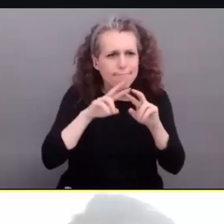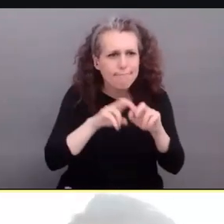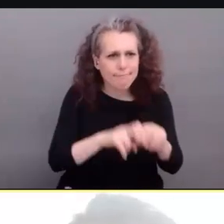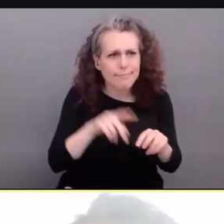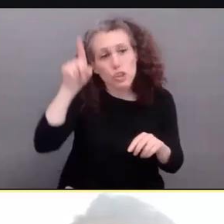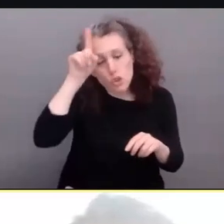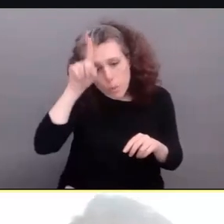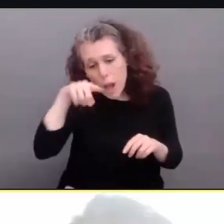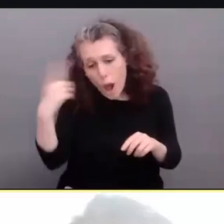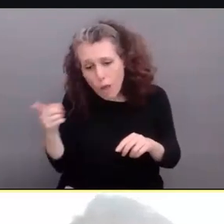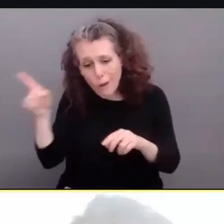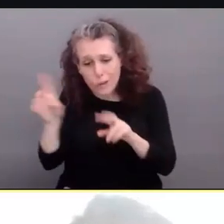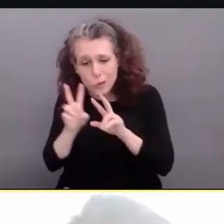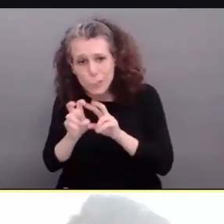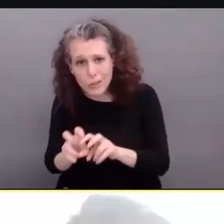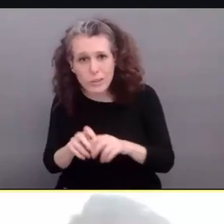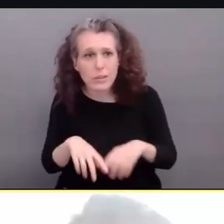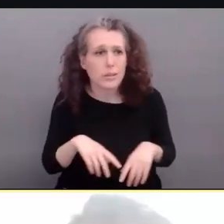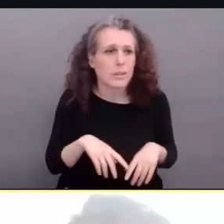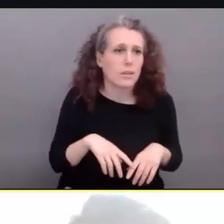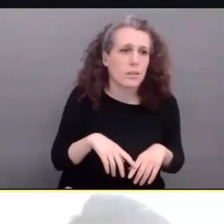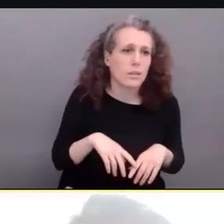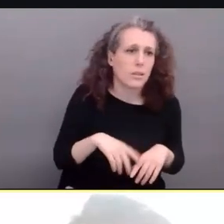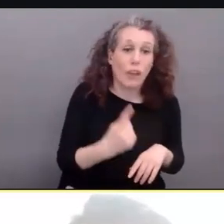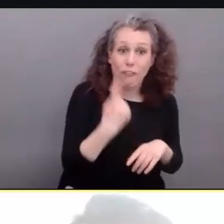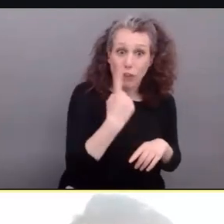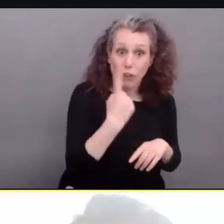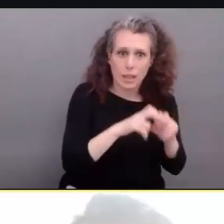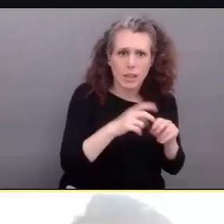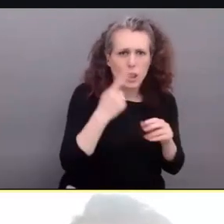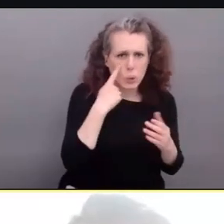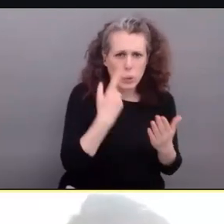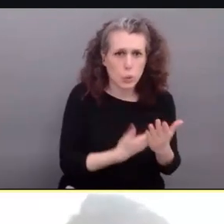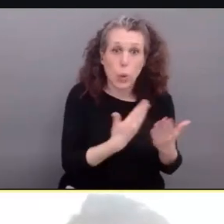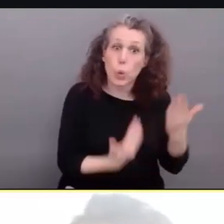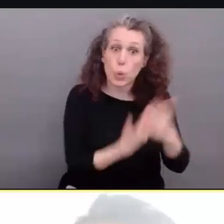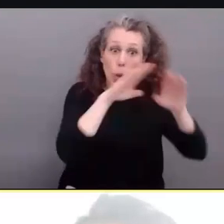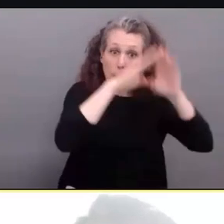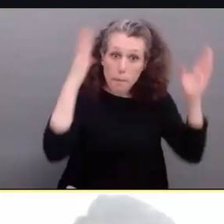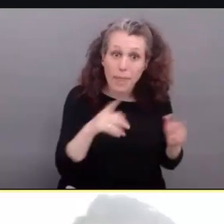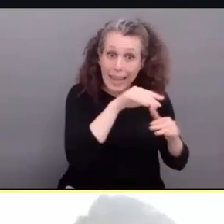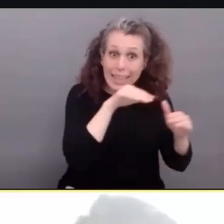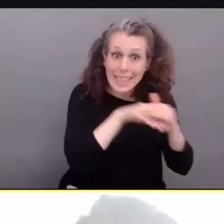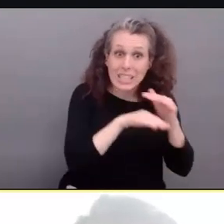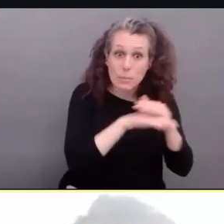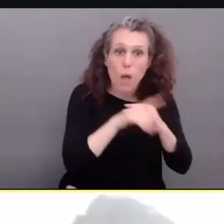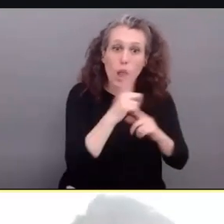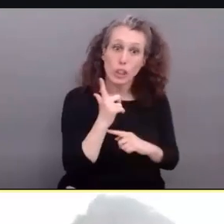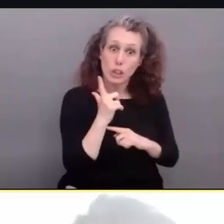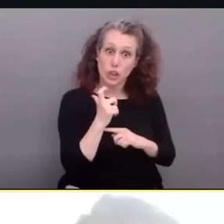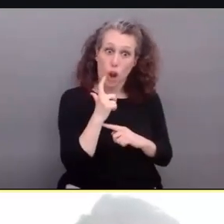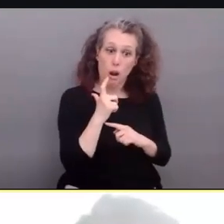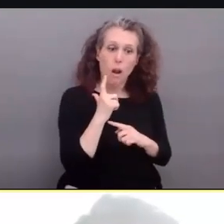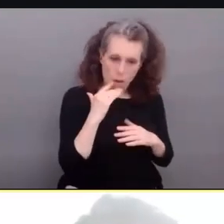Germany. The Zurich study showed that the cost of making a new building accessible from the outset only costs on